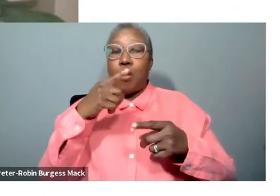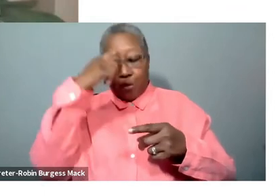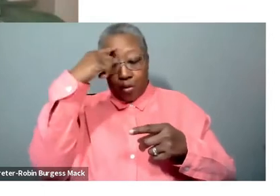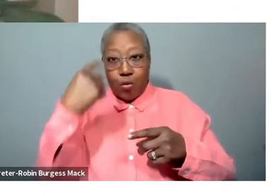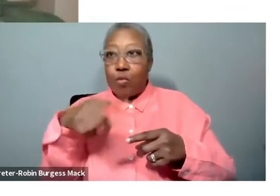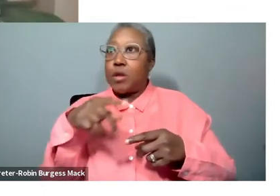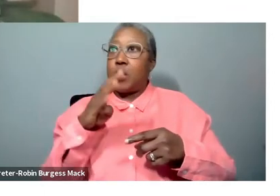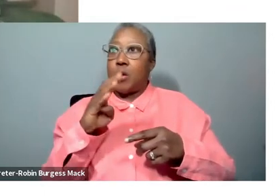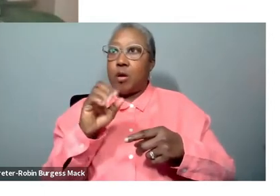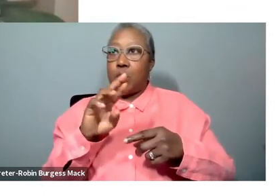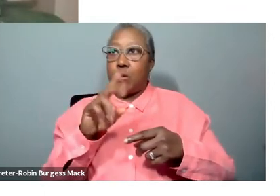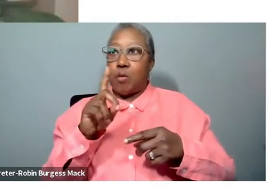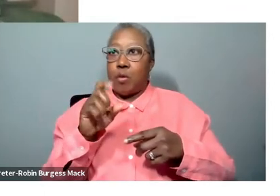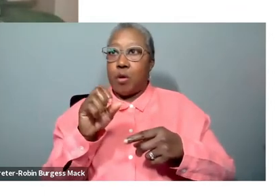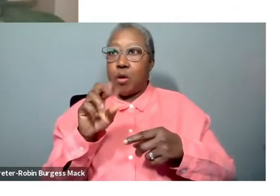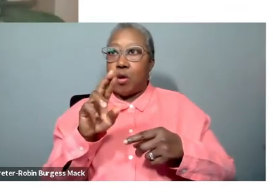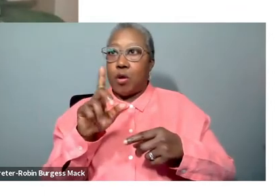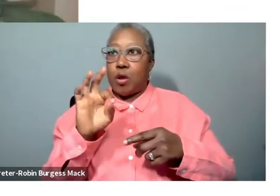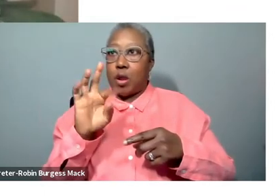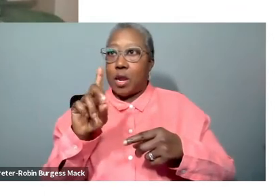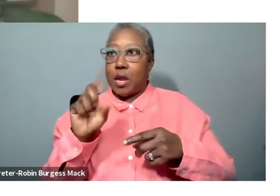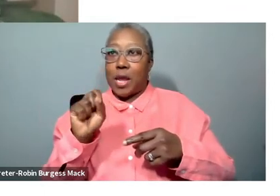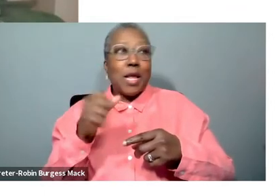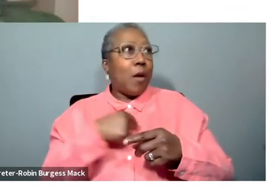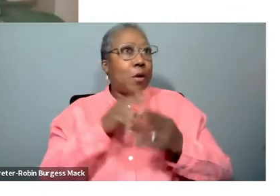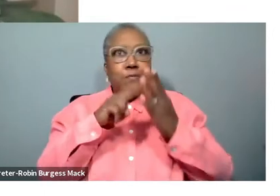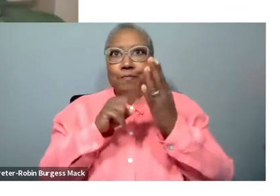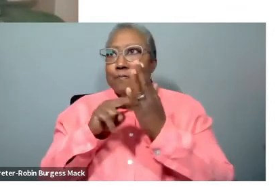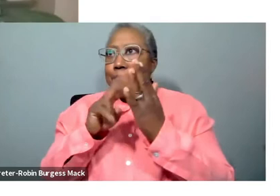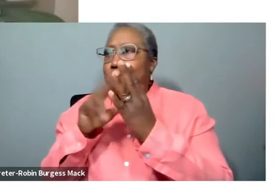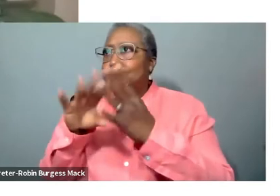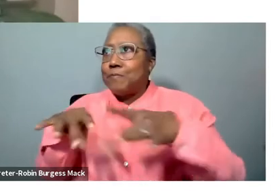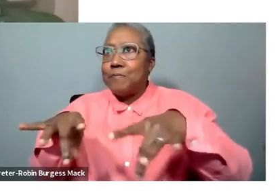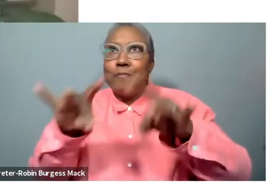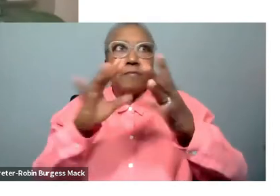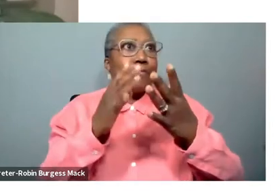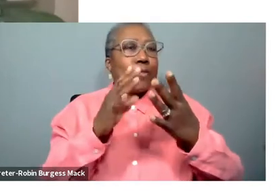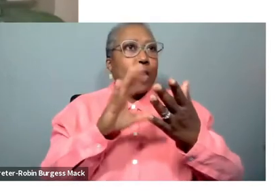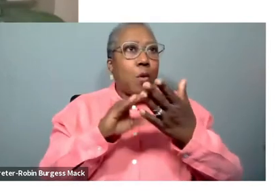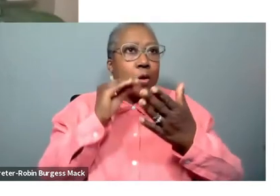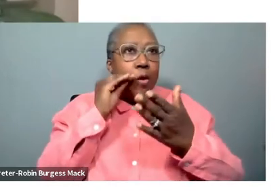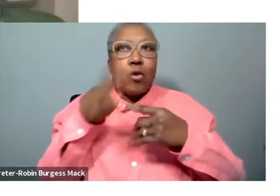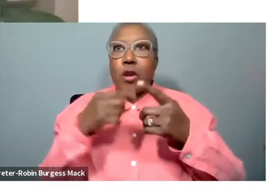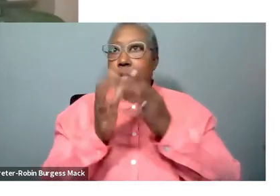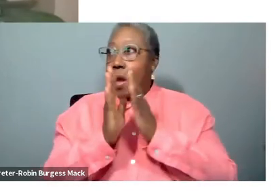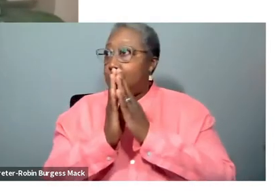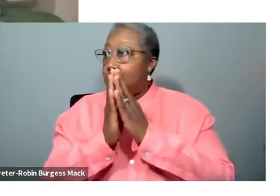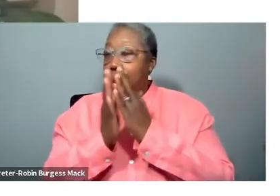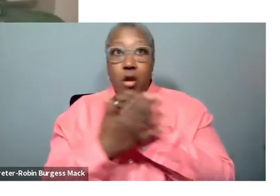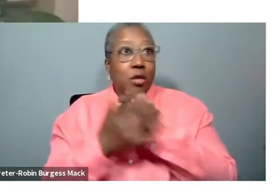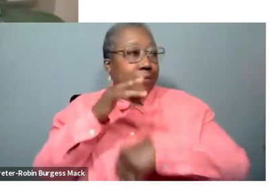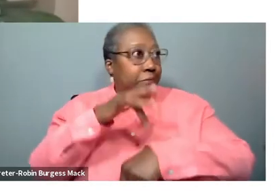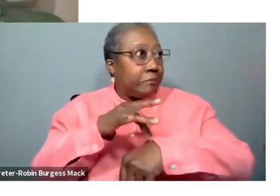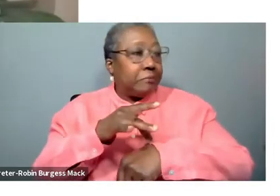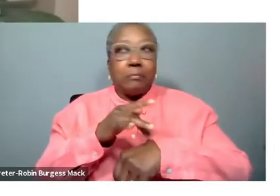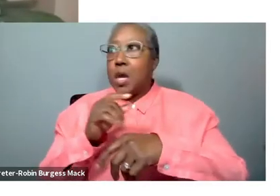was greedy to learn more about the world. I wanted to learn about countries where I had never been. I wanted